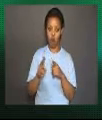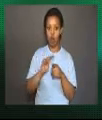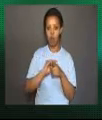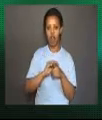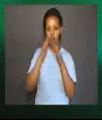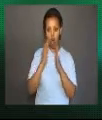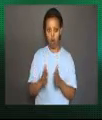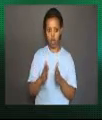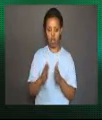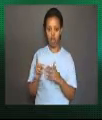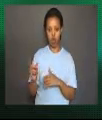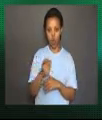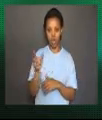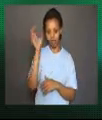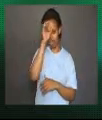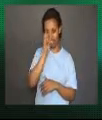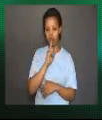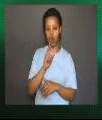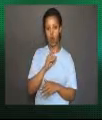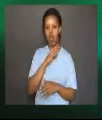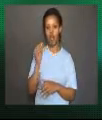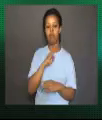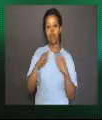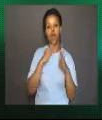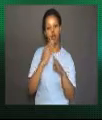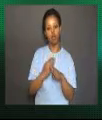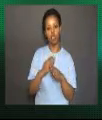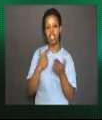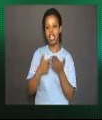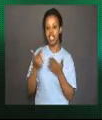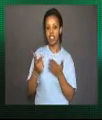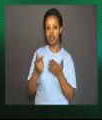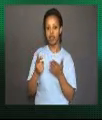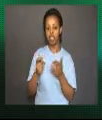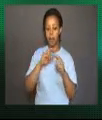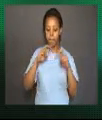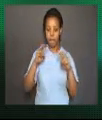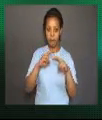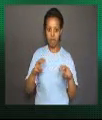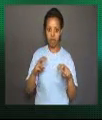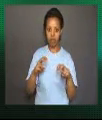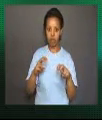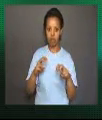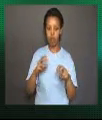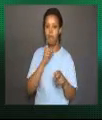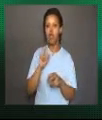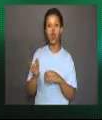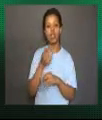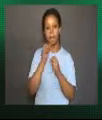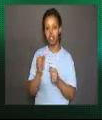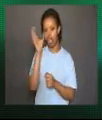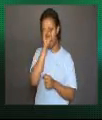guess a biologist thinks the explanation of an observation will be.